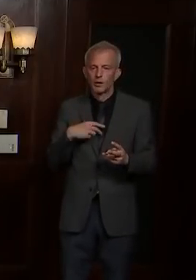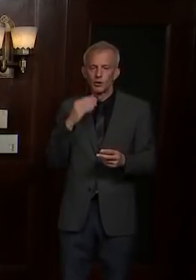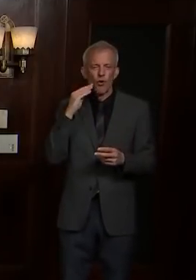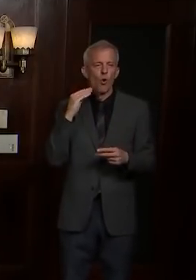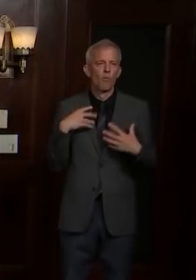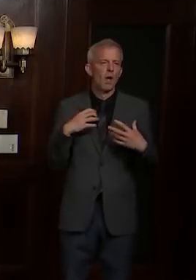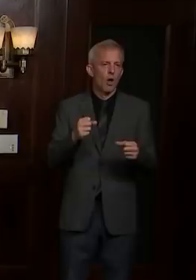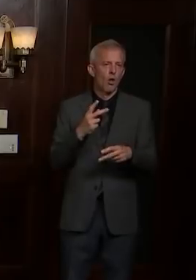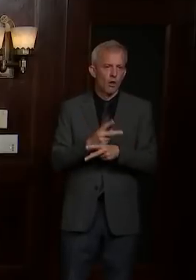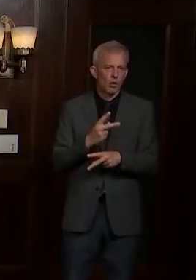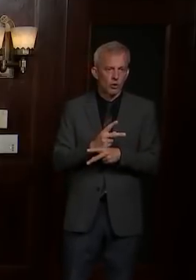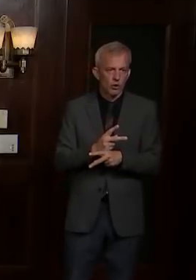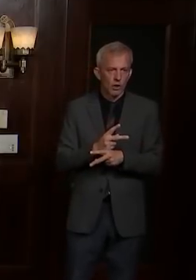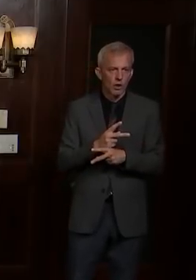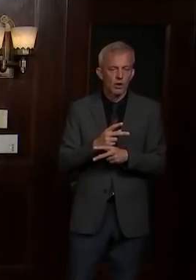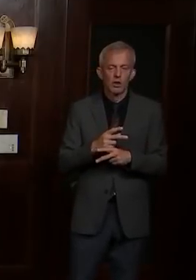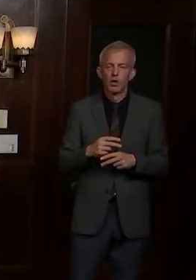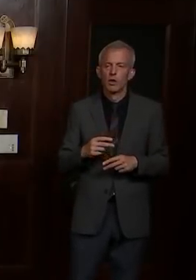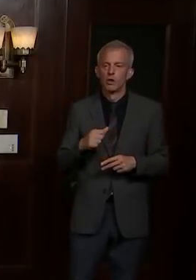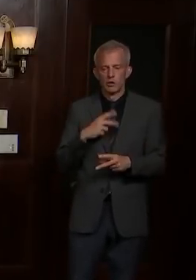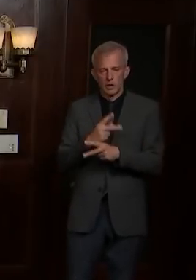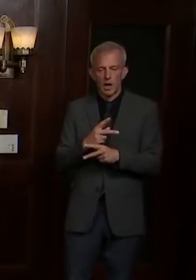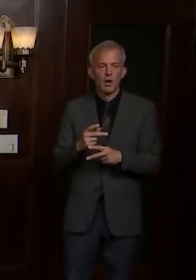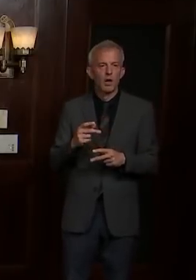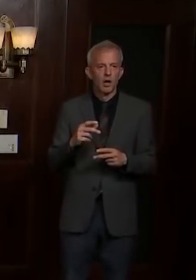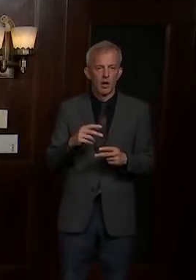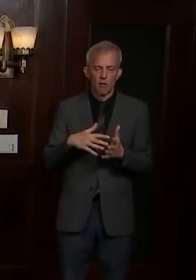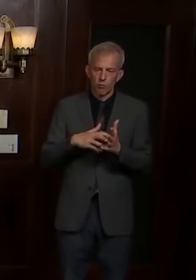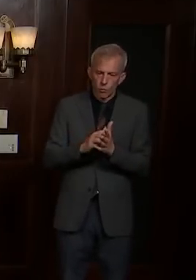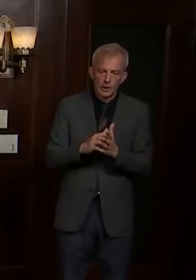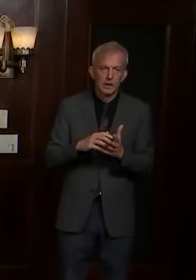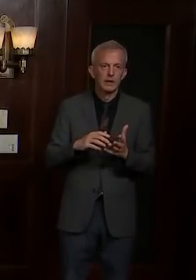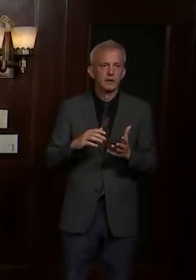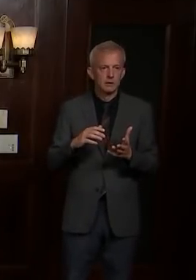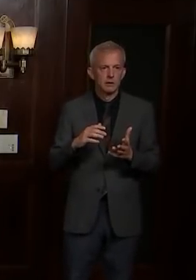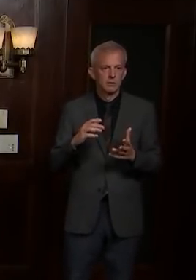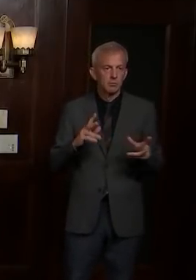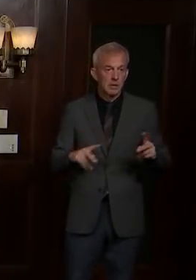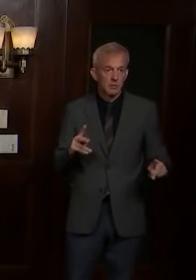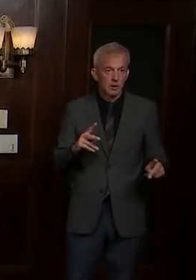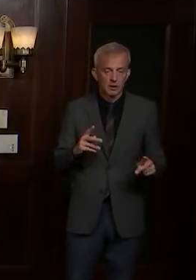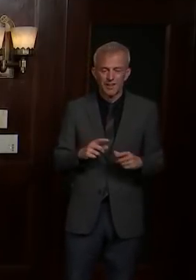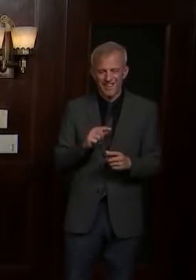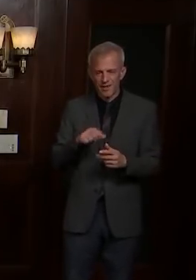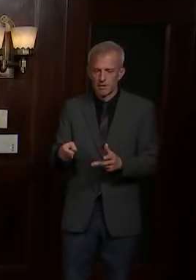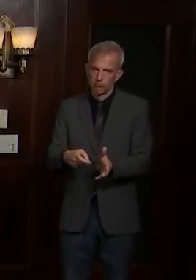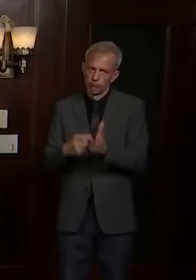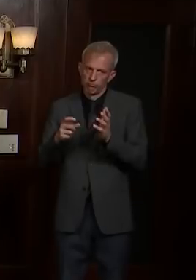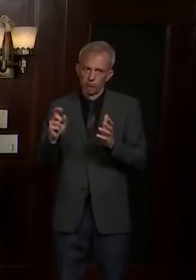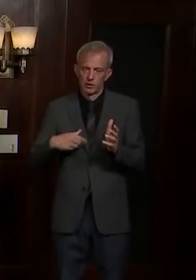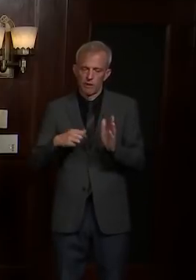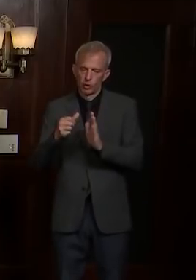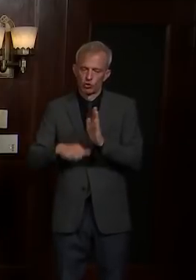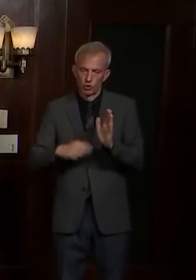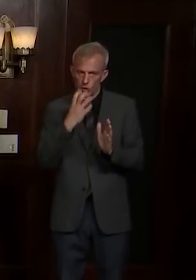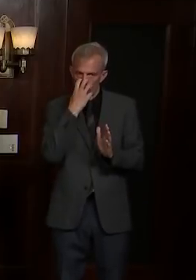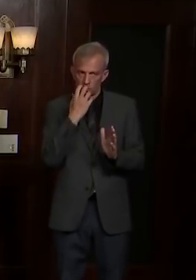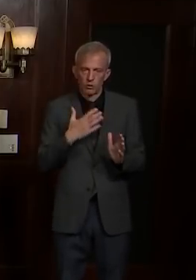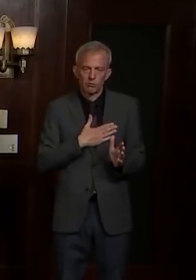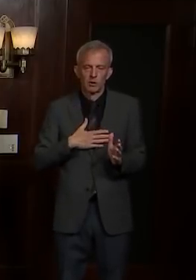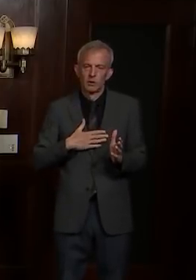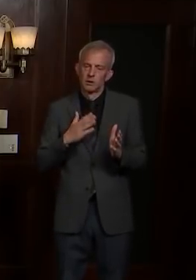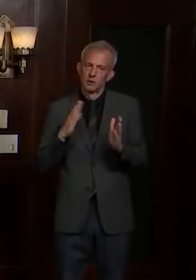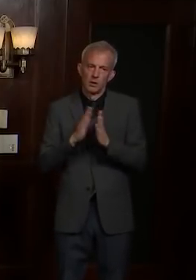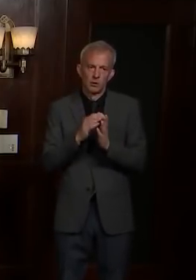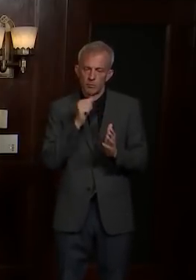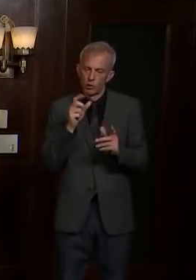and medically ill people. They have to have a surgical mask. So again, I ask you, please don't go and purchase